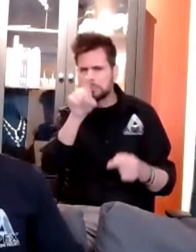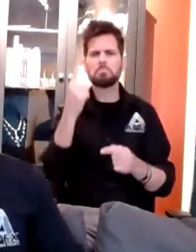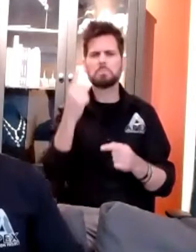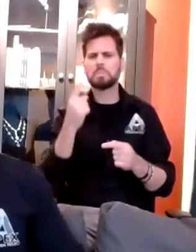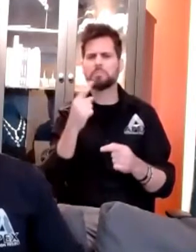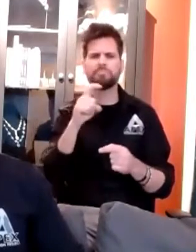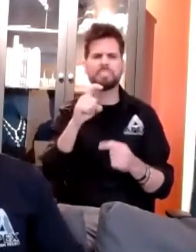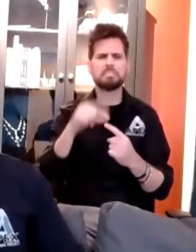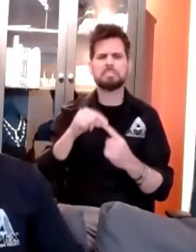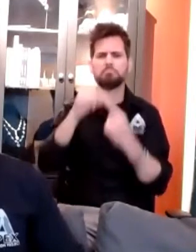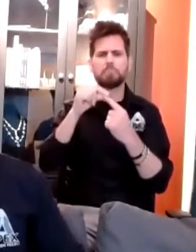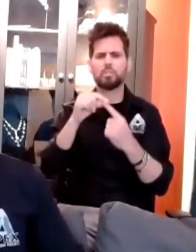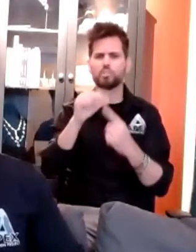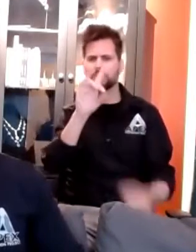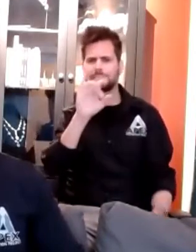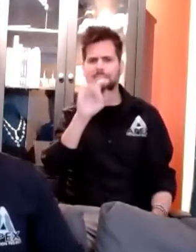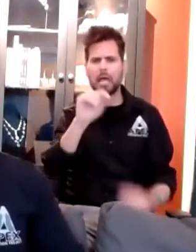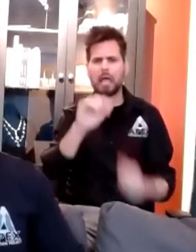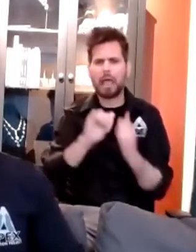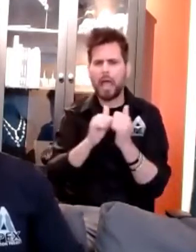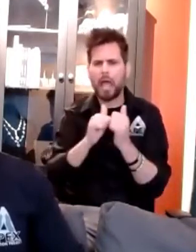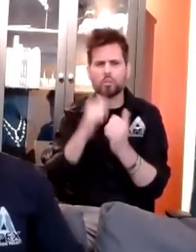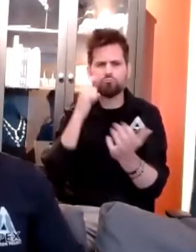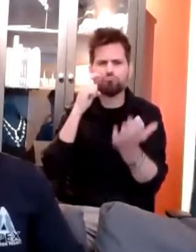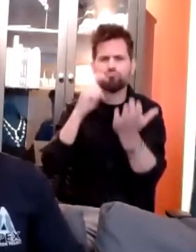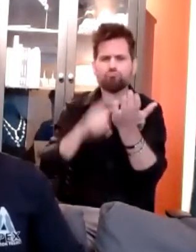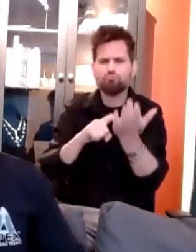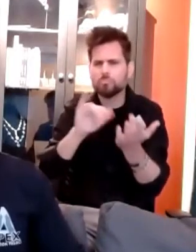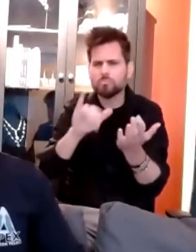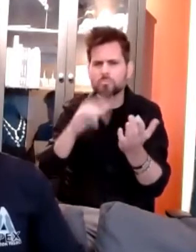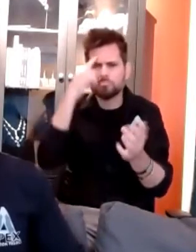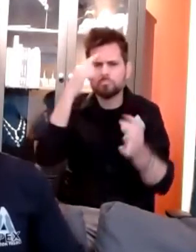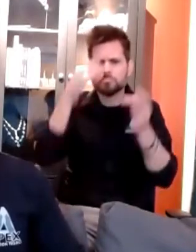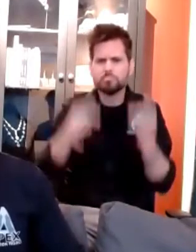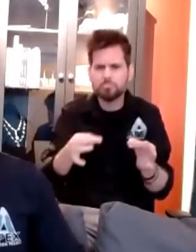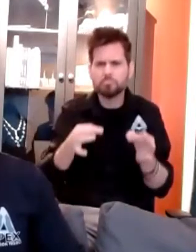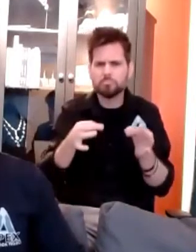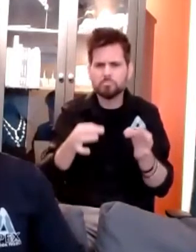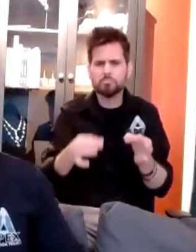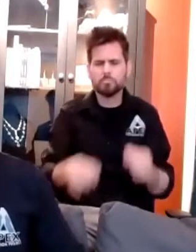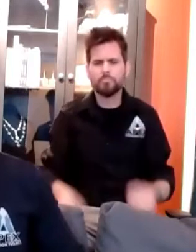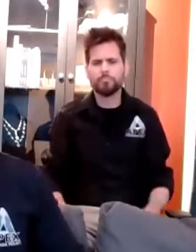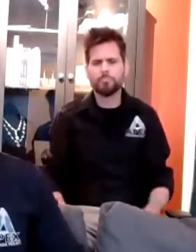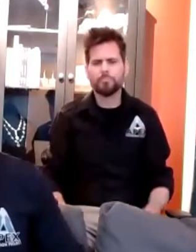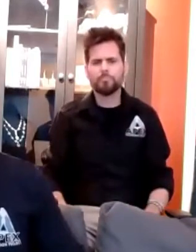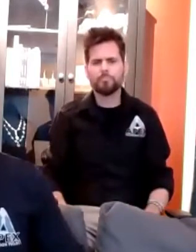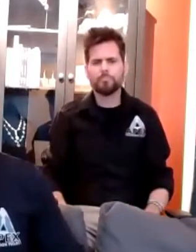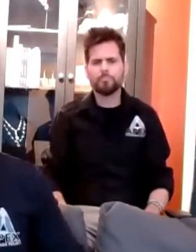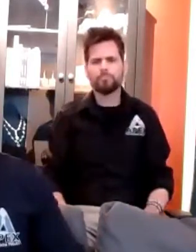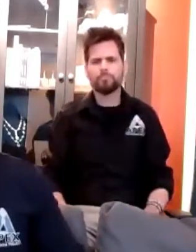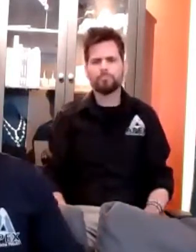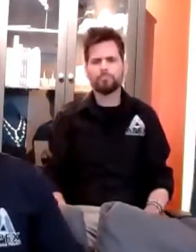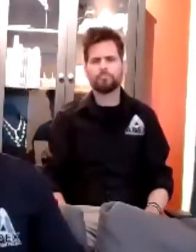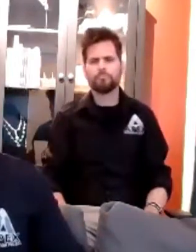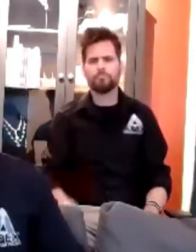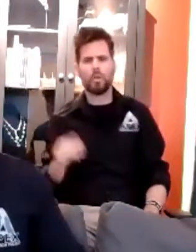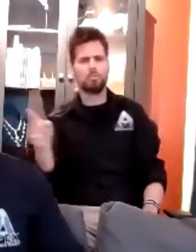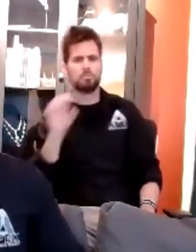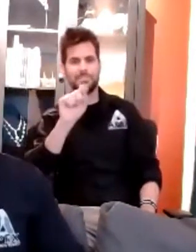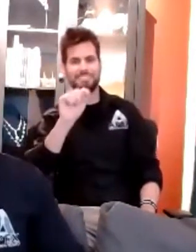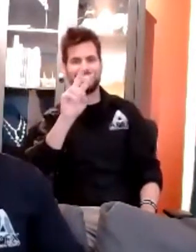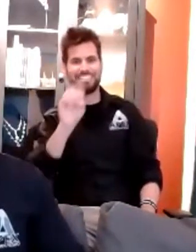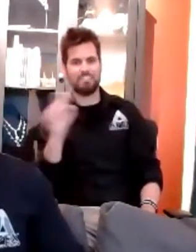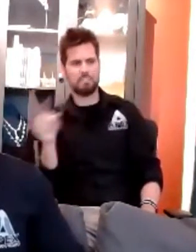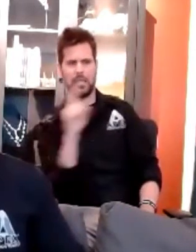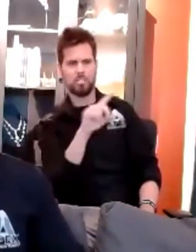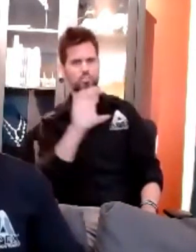than everyone else? Oh, that's a good question. Oh, go ahead, Steve. Yeah, that's Chelsea. I was going to say a lot of that comes from